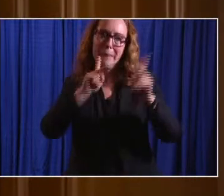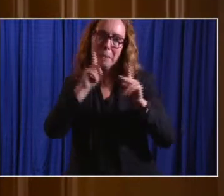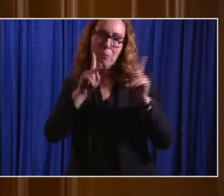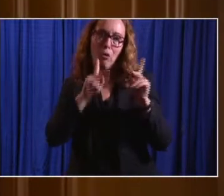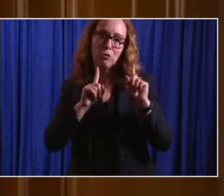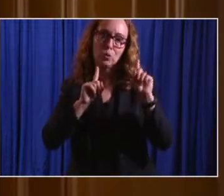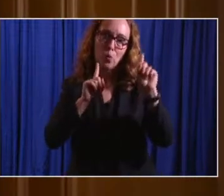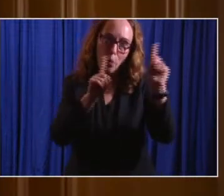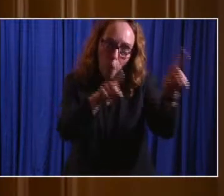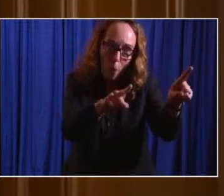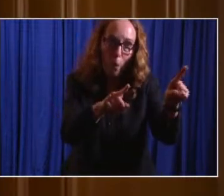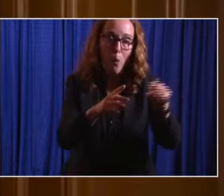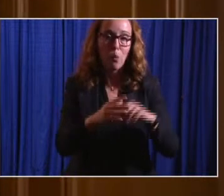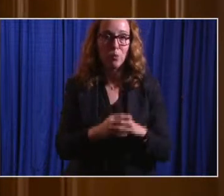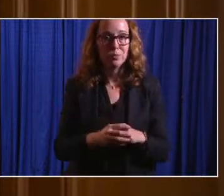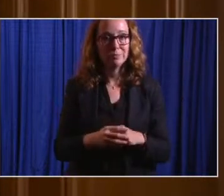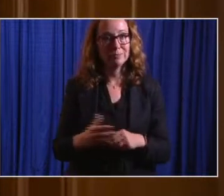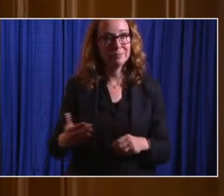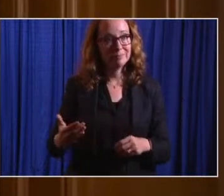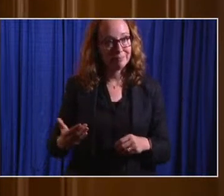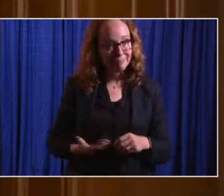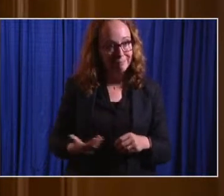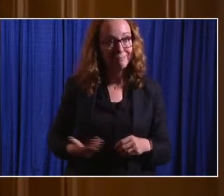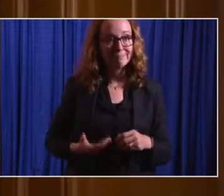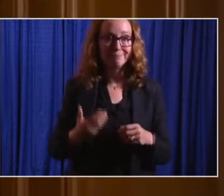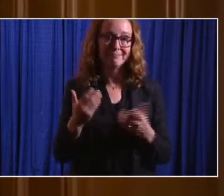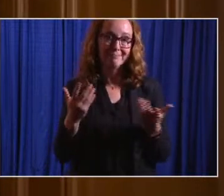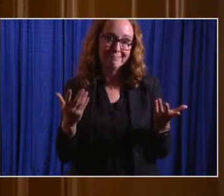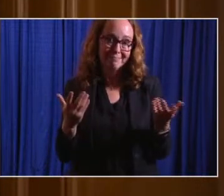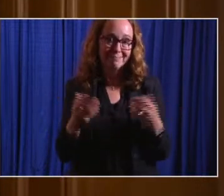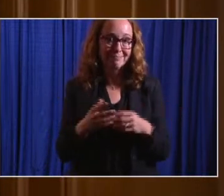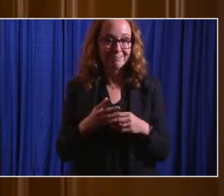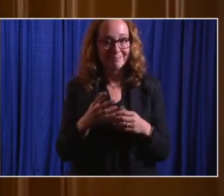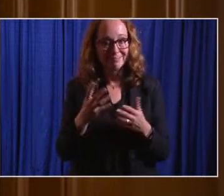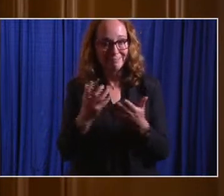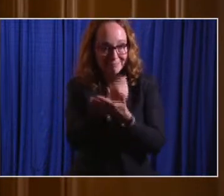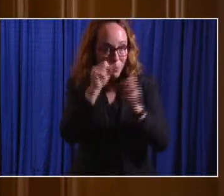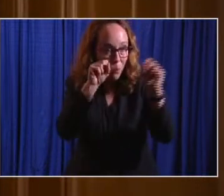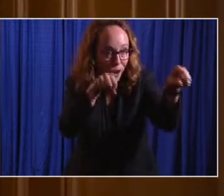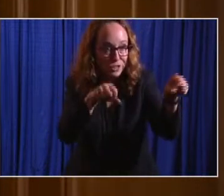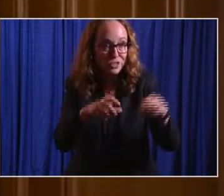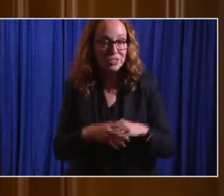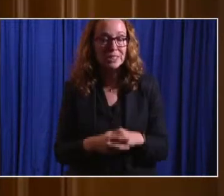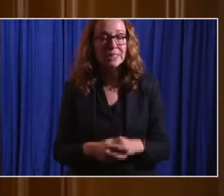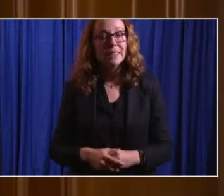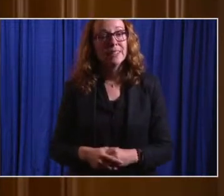thing. I think that, we've already seen it, one increase we've been able to do. And again,